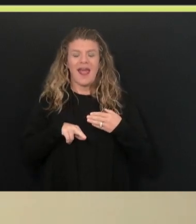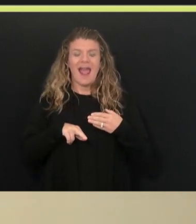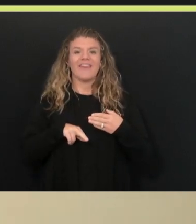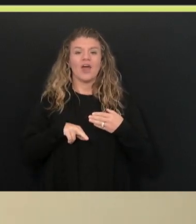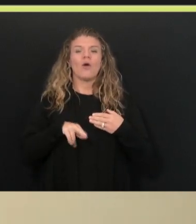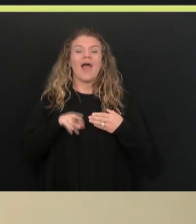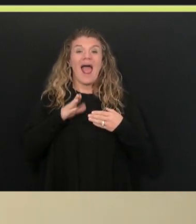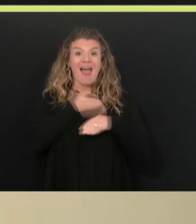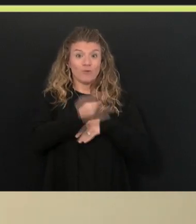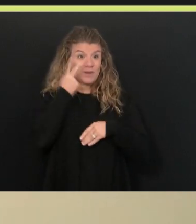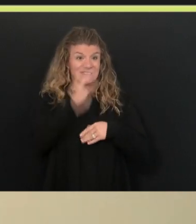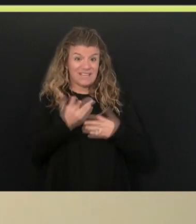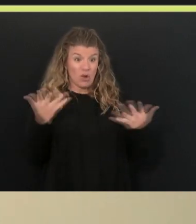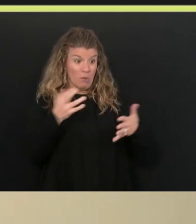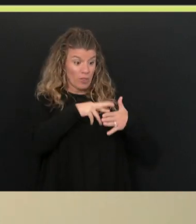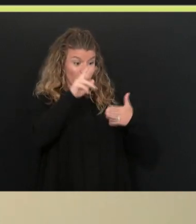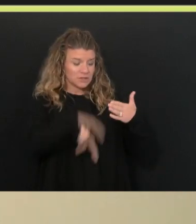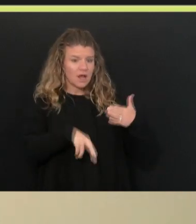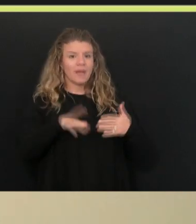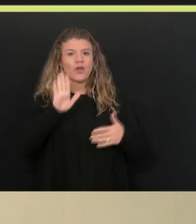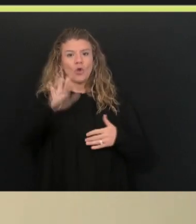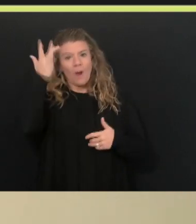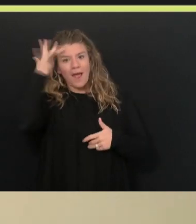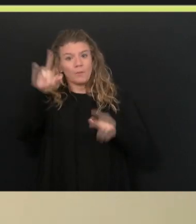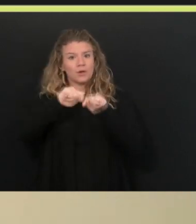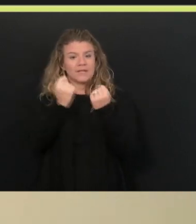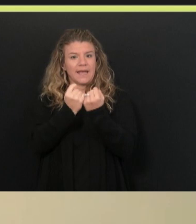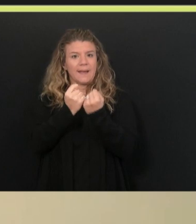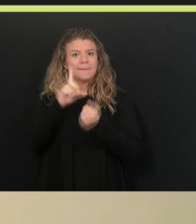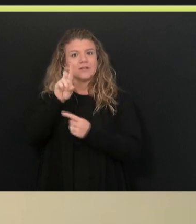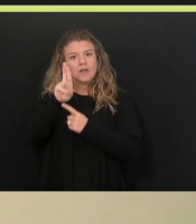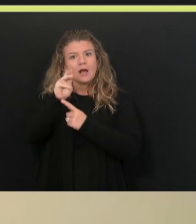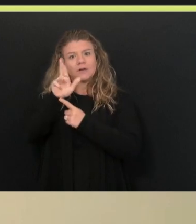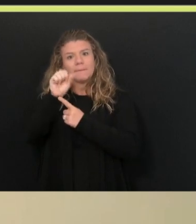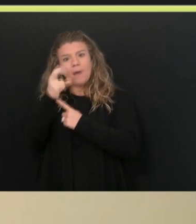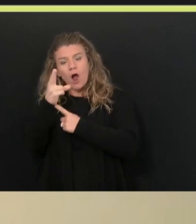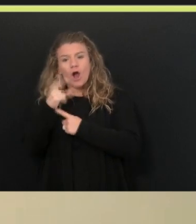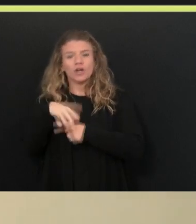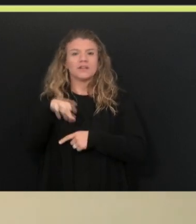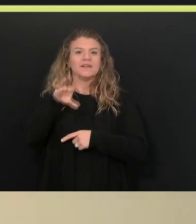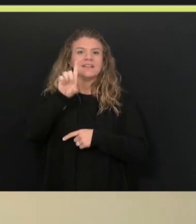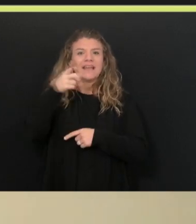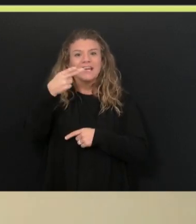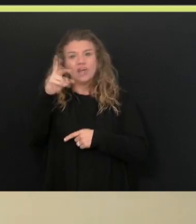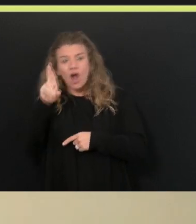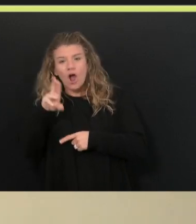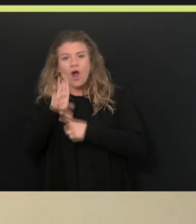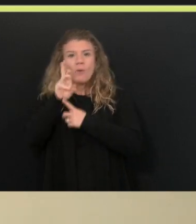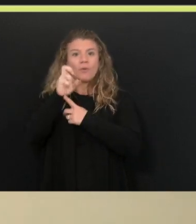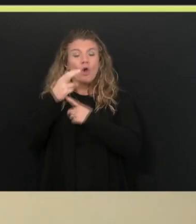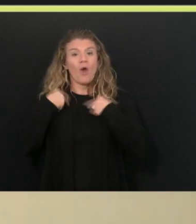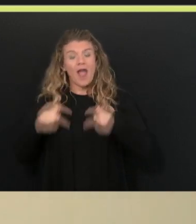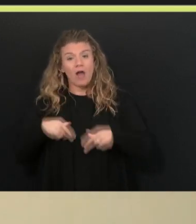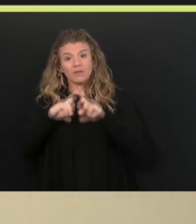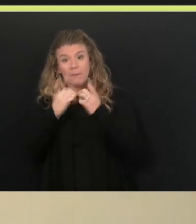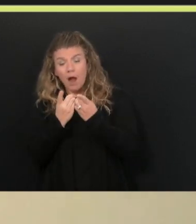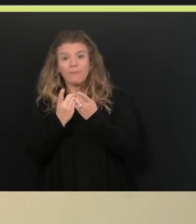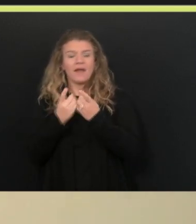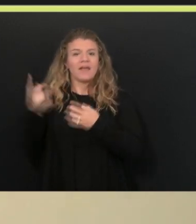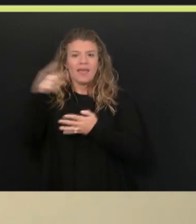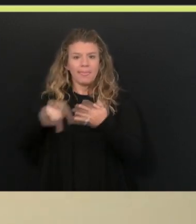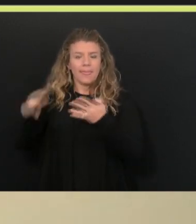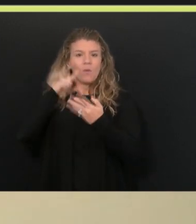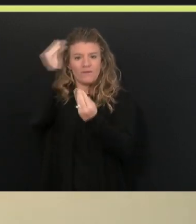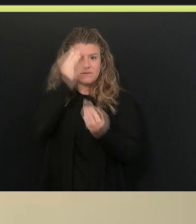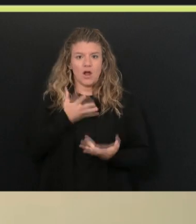guidance from Dr. Marsh and the Bureau of Public Health and from the state and local health authorities,